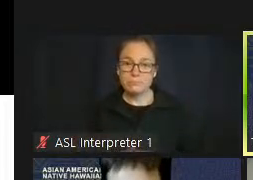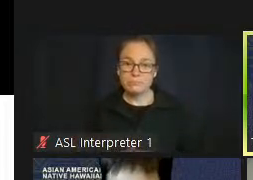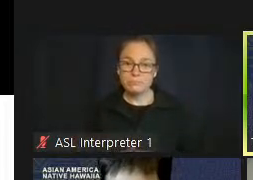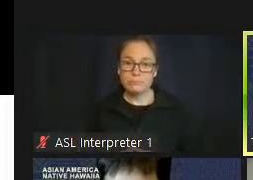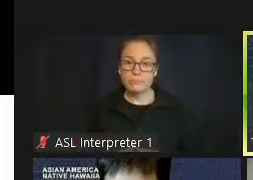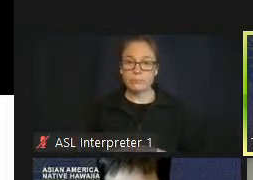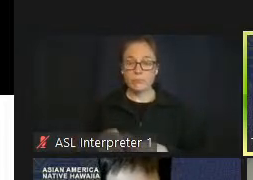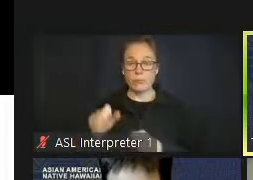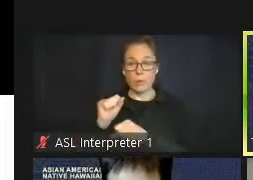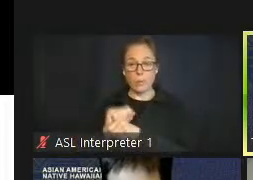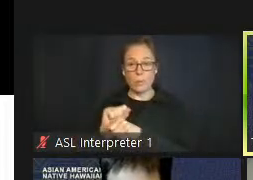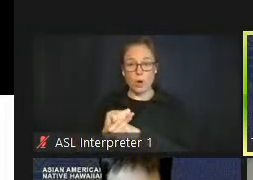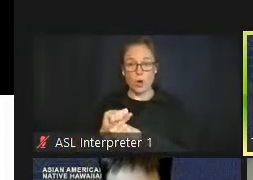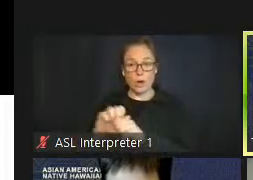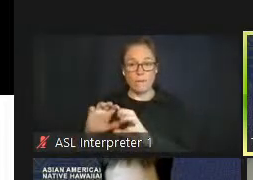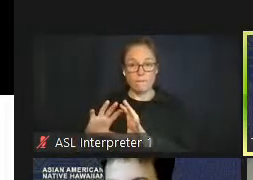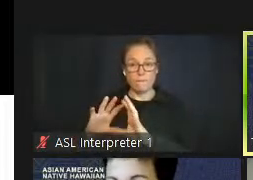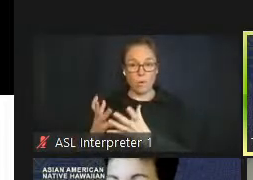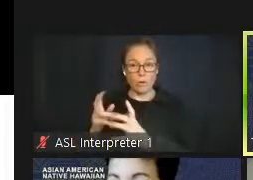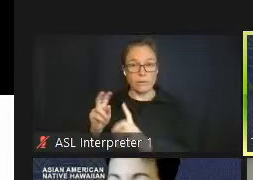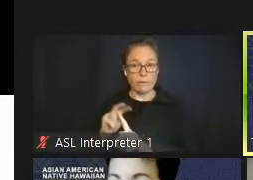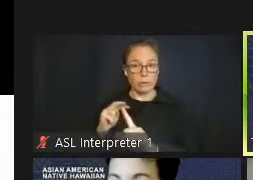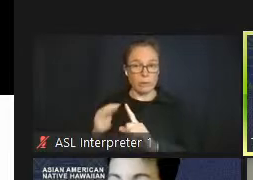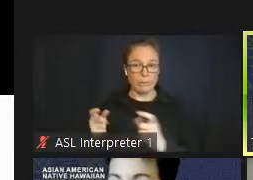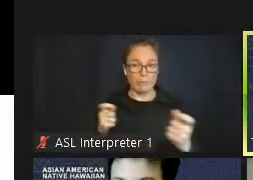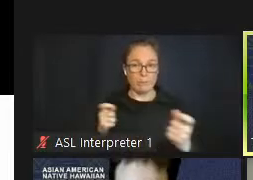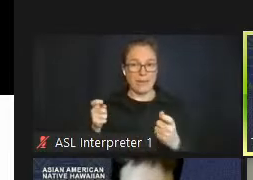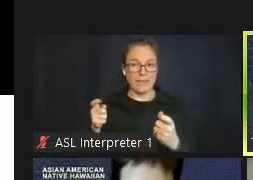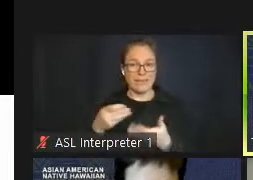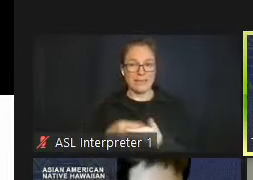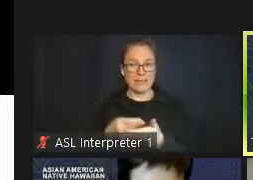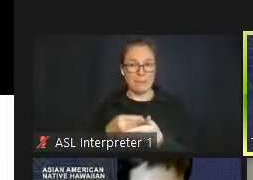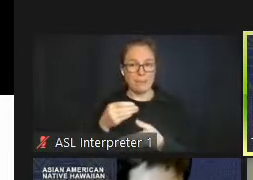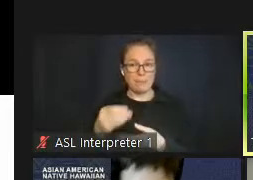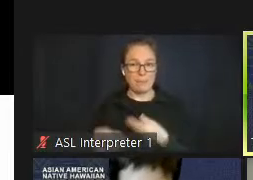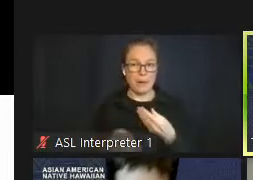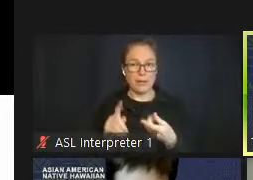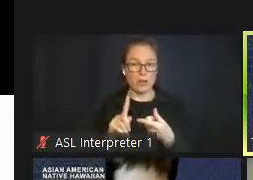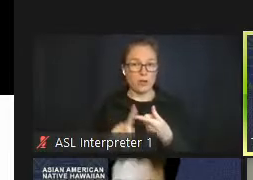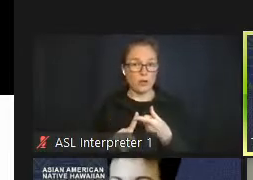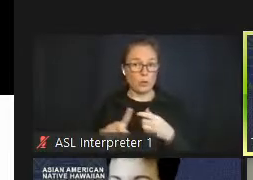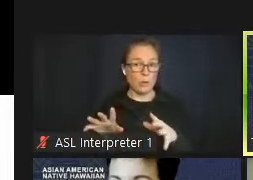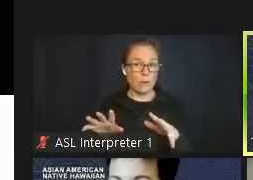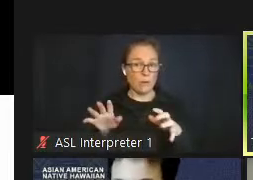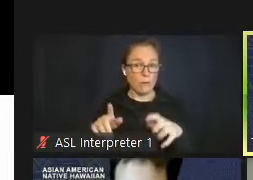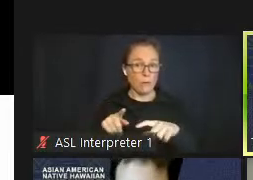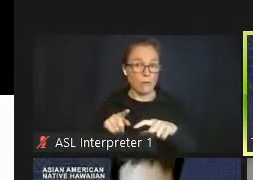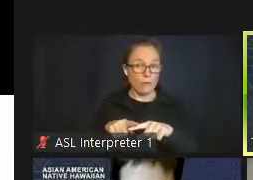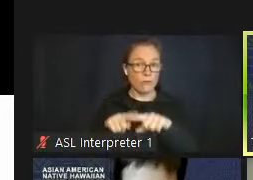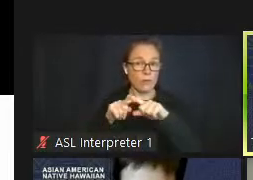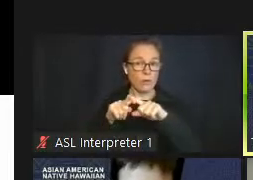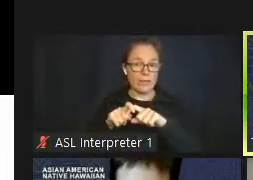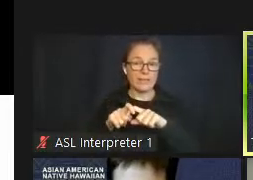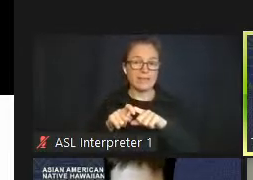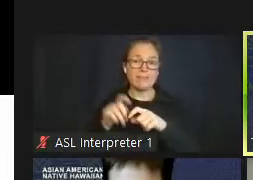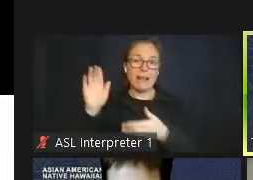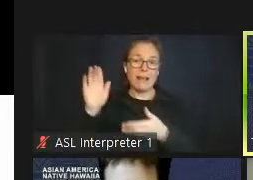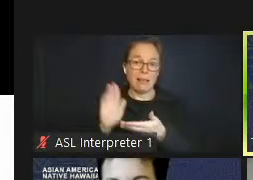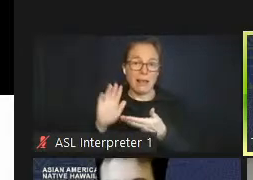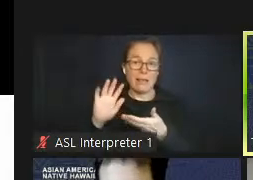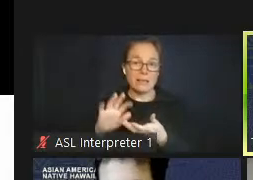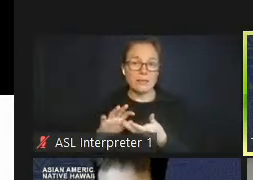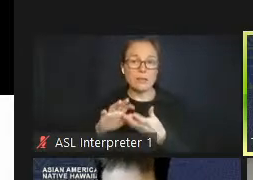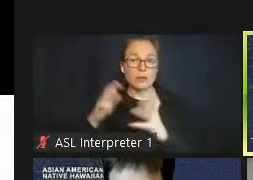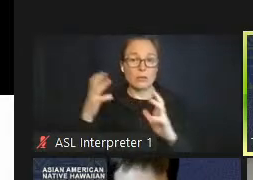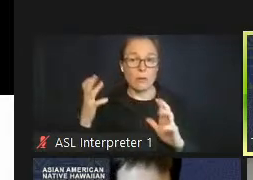workforce standpoint, managing this budget situation to a freeze is far less disruptive to